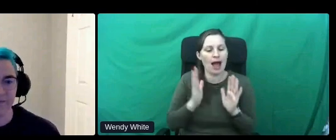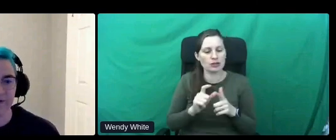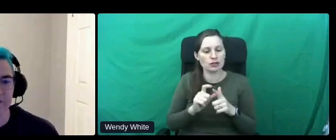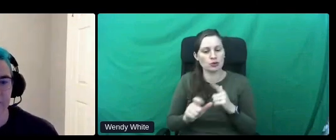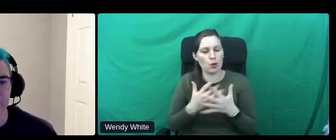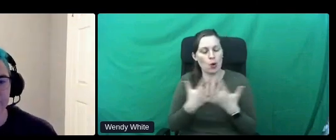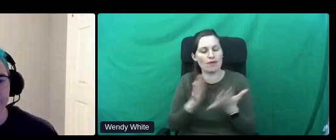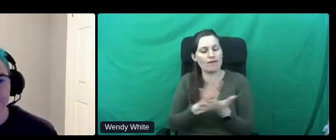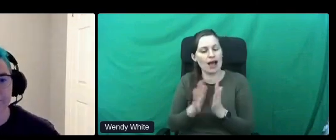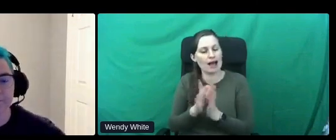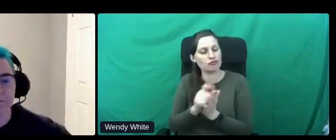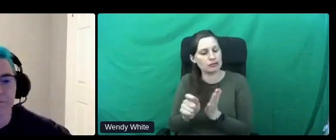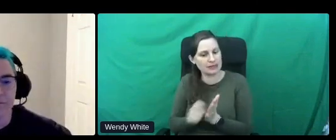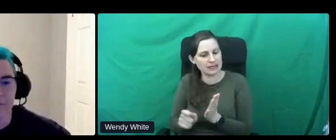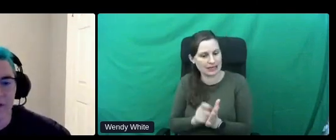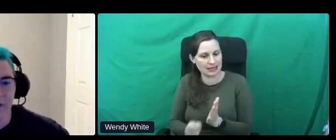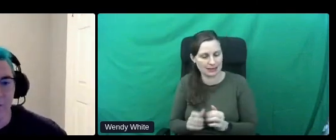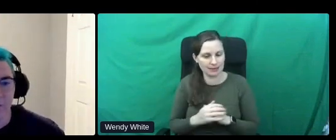scripting. So